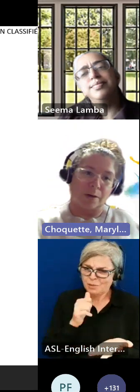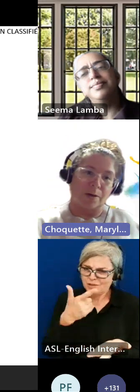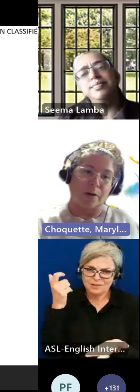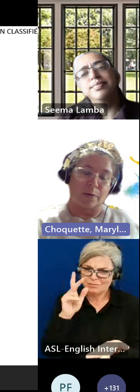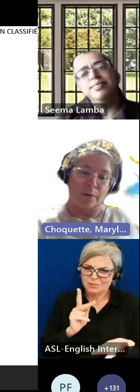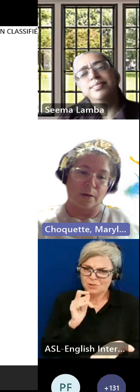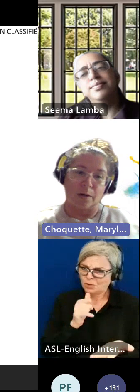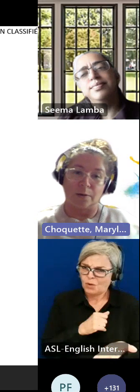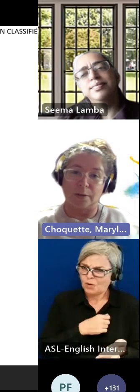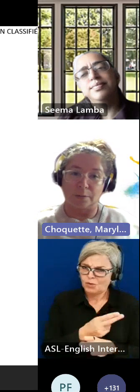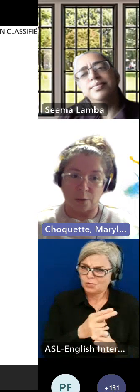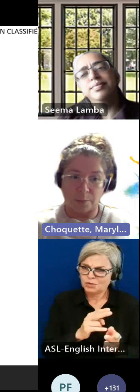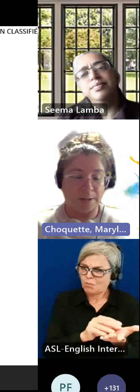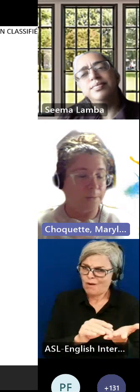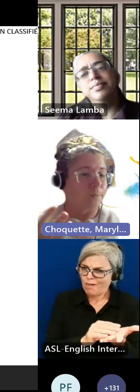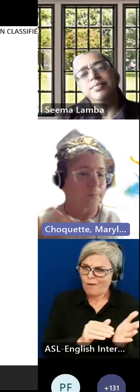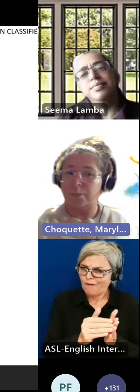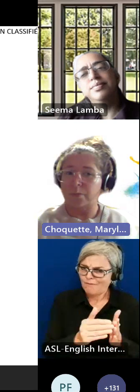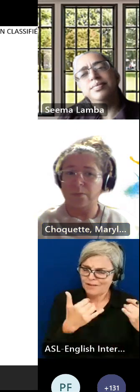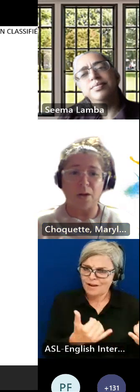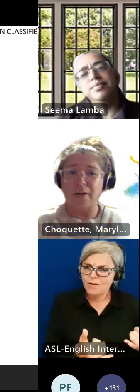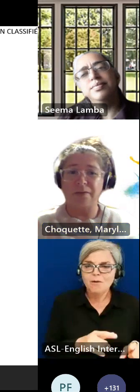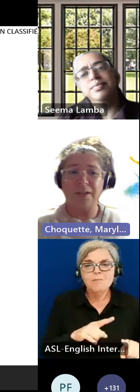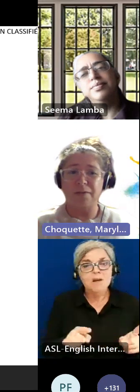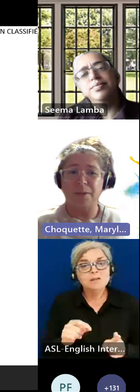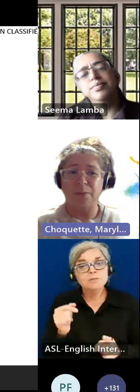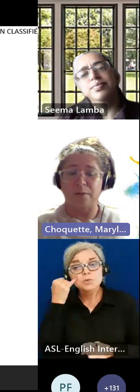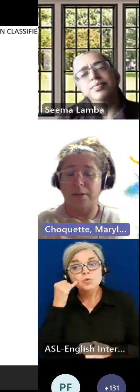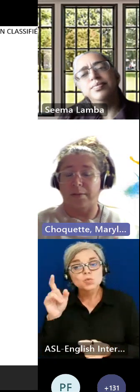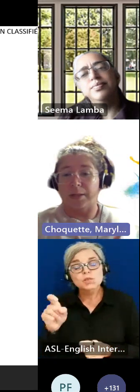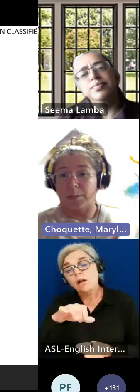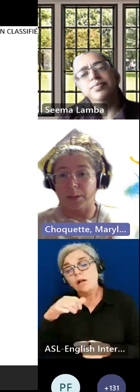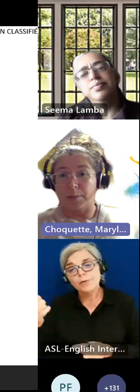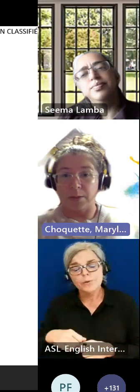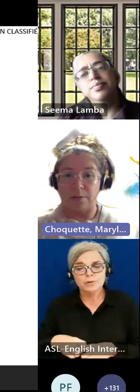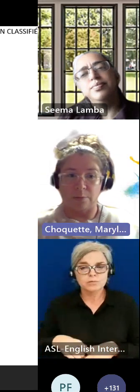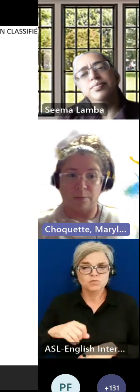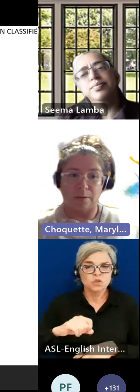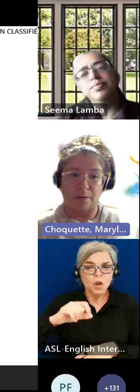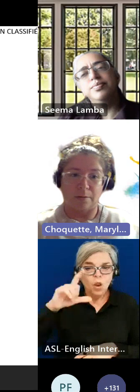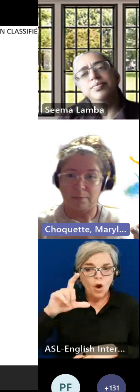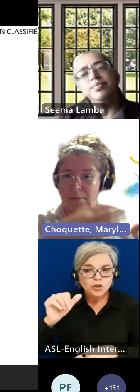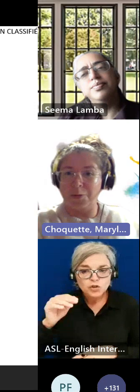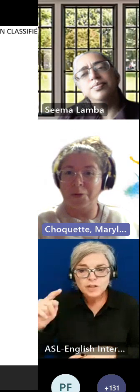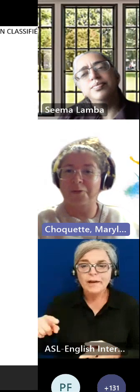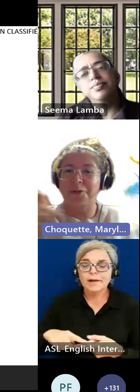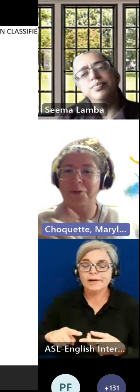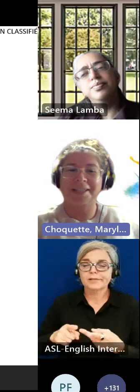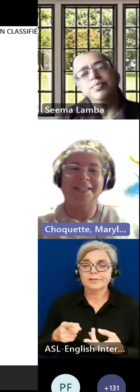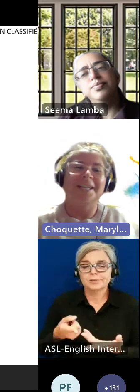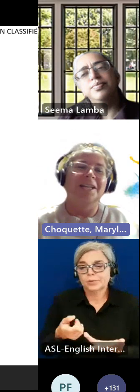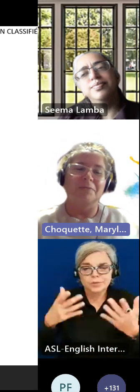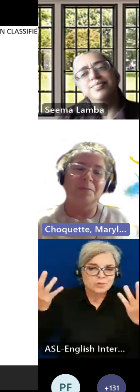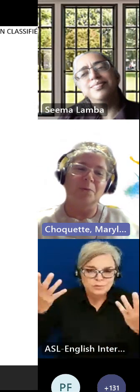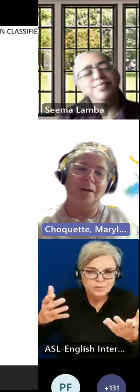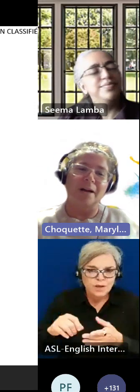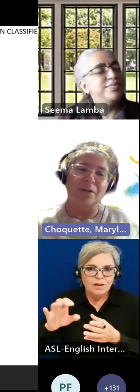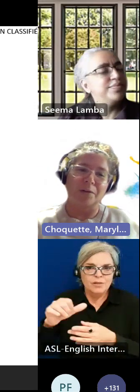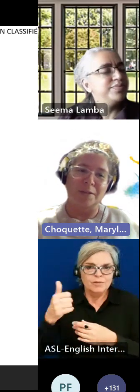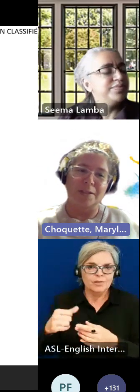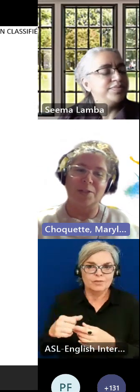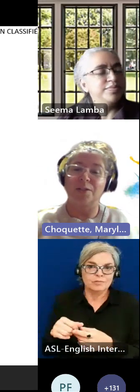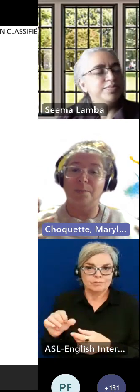if you require other alternate formats, or even if people, and that's me maybe who's overdoing it, if